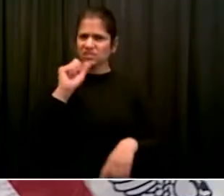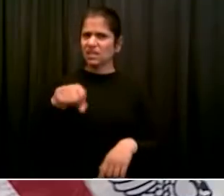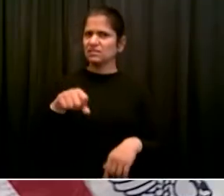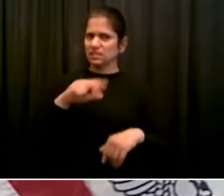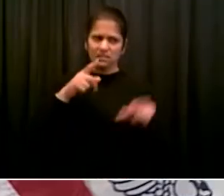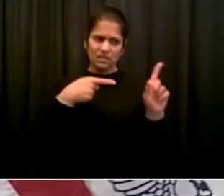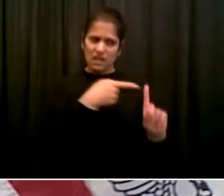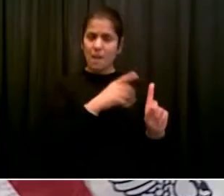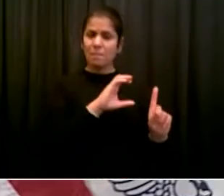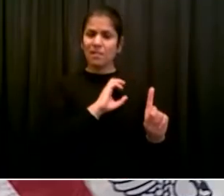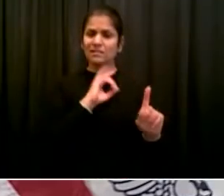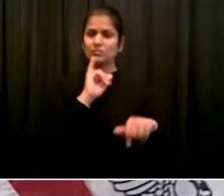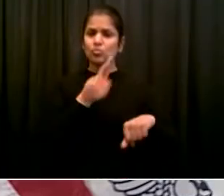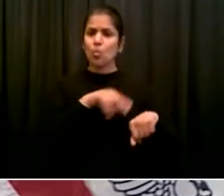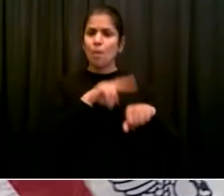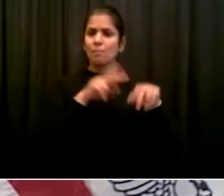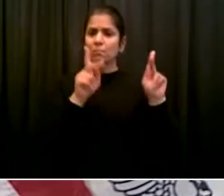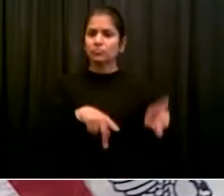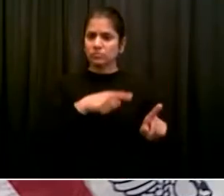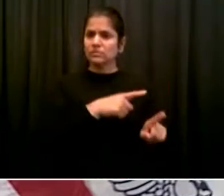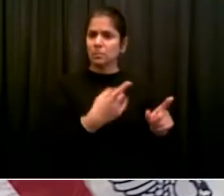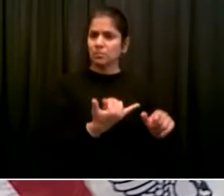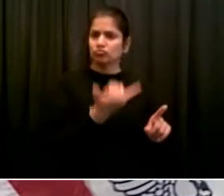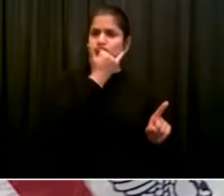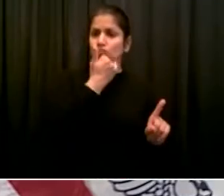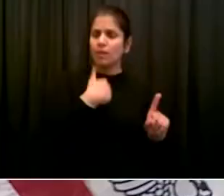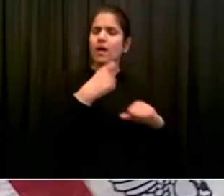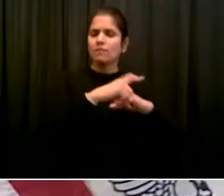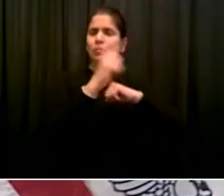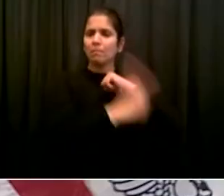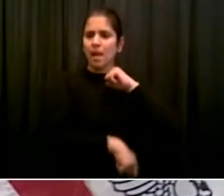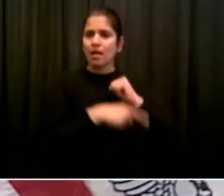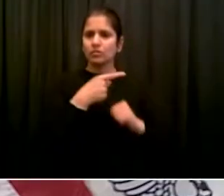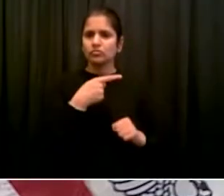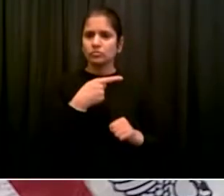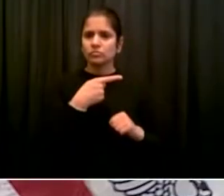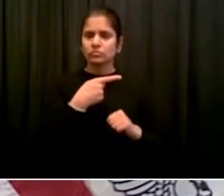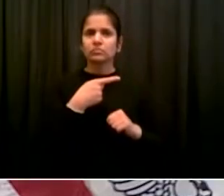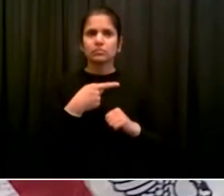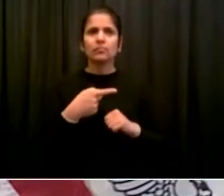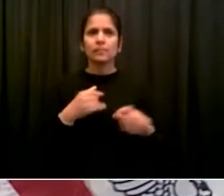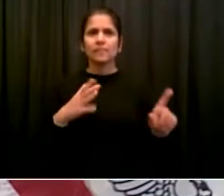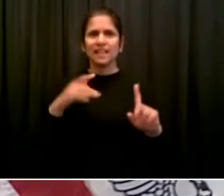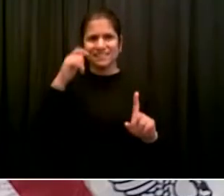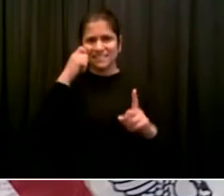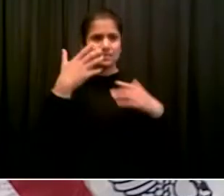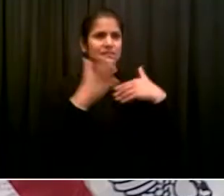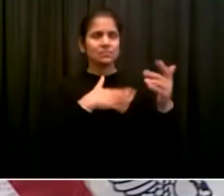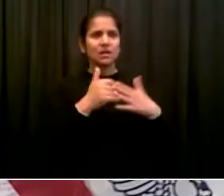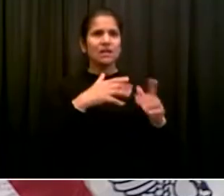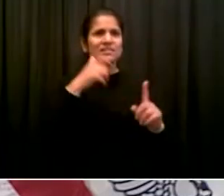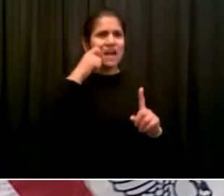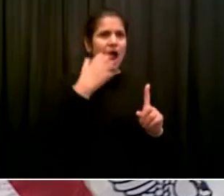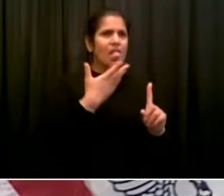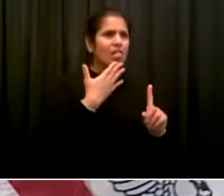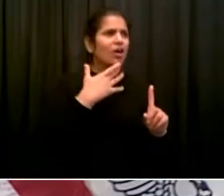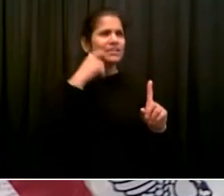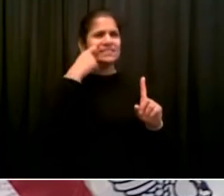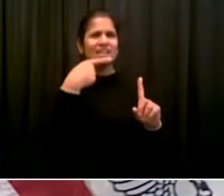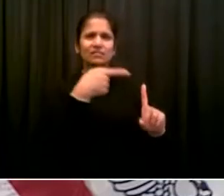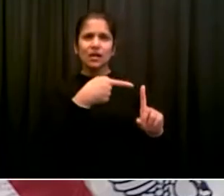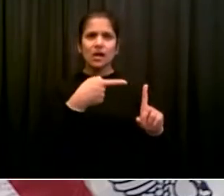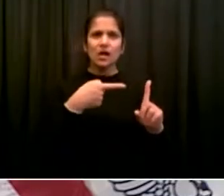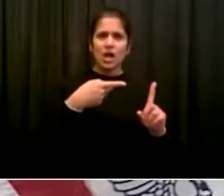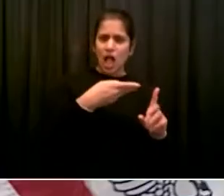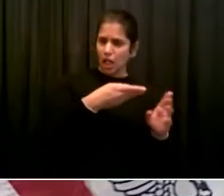skin? Will they see the same result as someone of a different color or someone from a different neighborhood? This is really about respect and fairness. I think